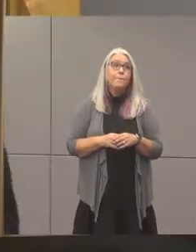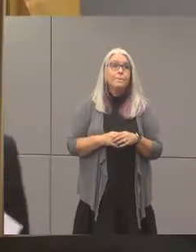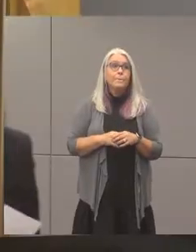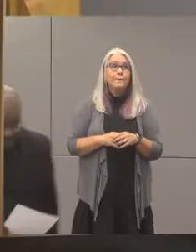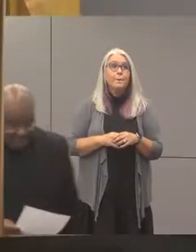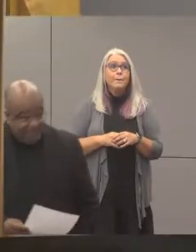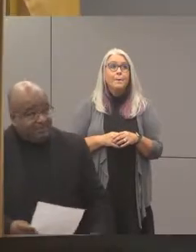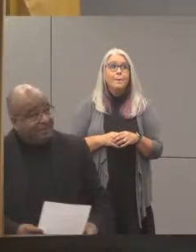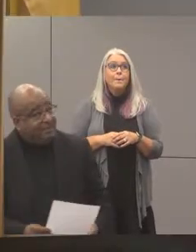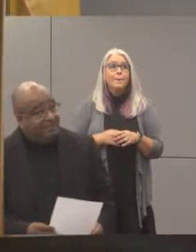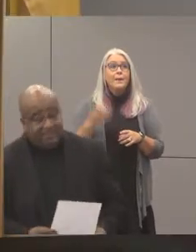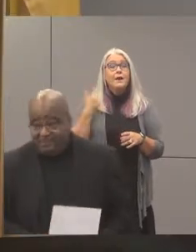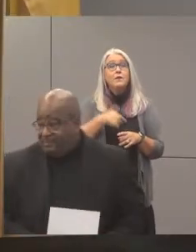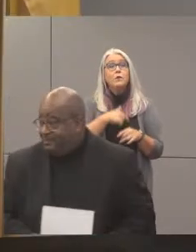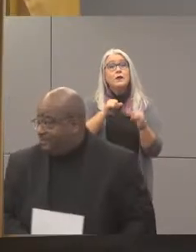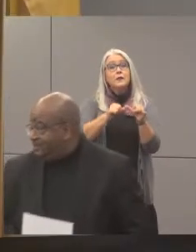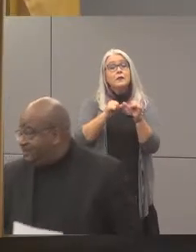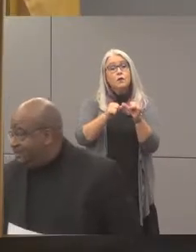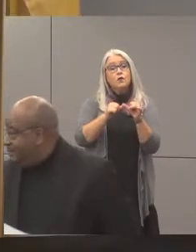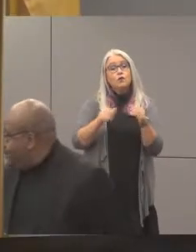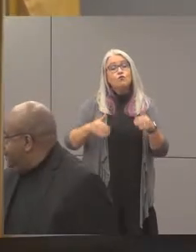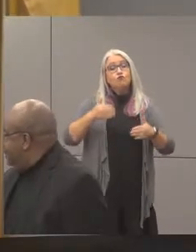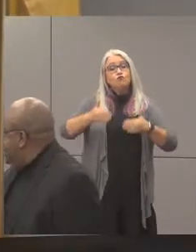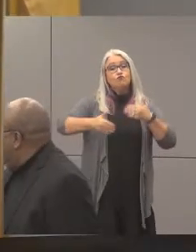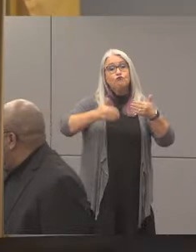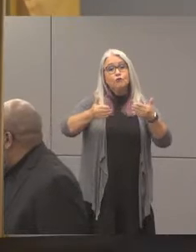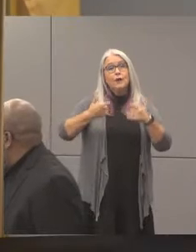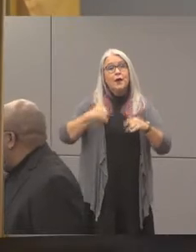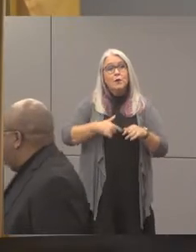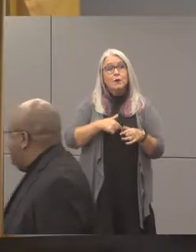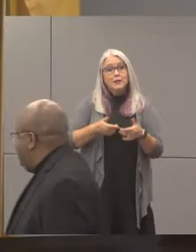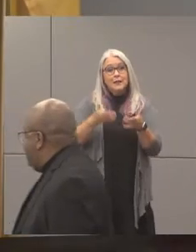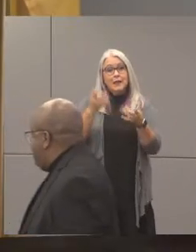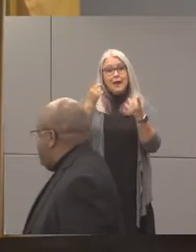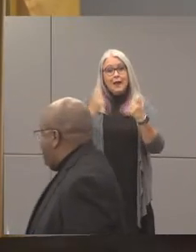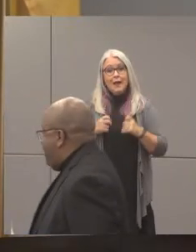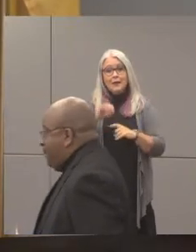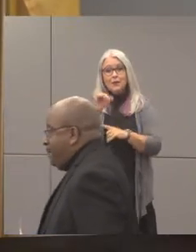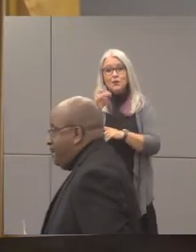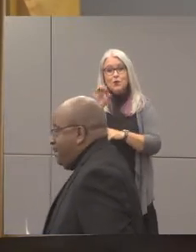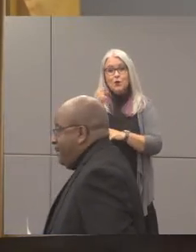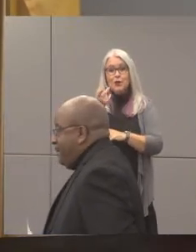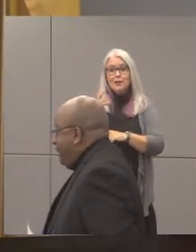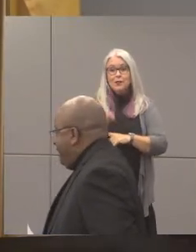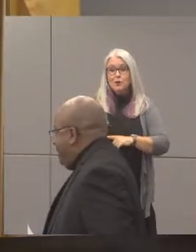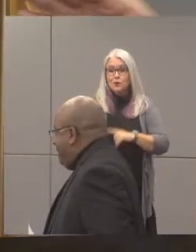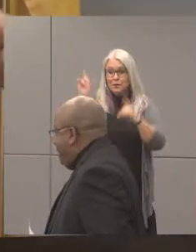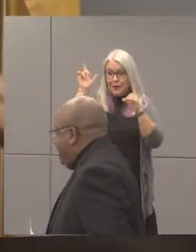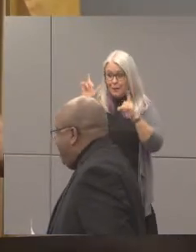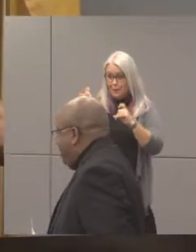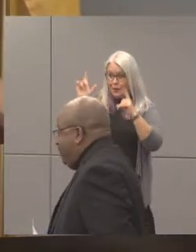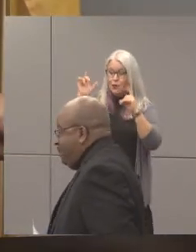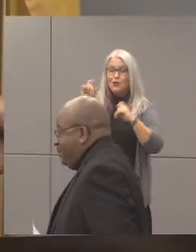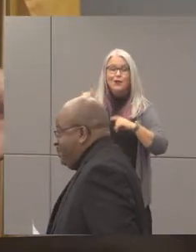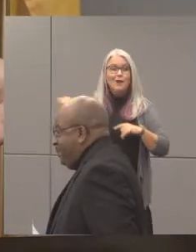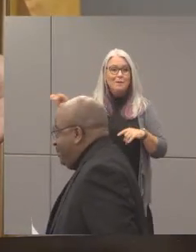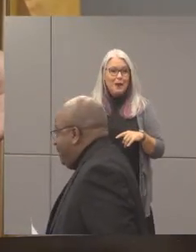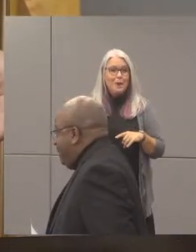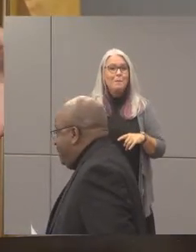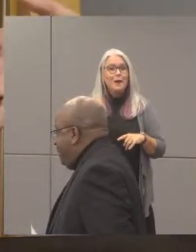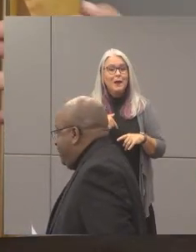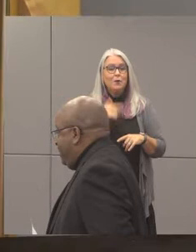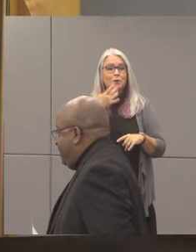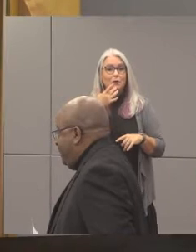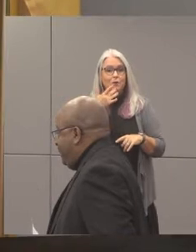So as we move forward, I know that I've just asked Jordan if he would please take a picture of them. I prefer